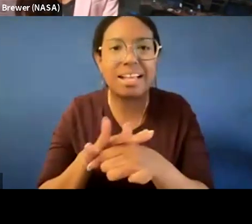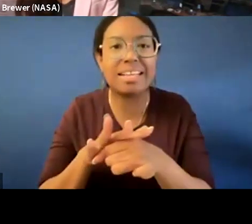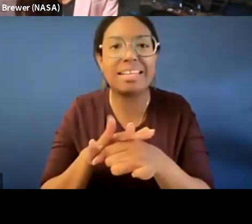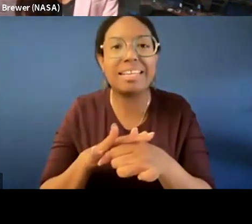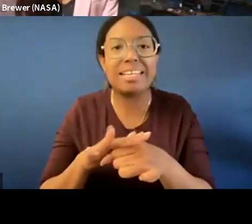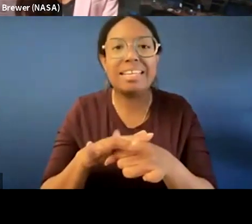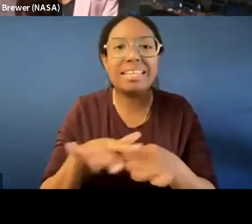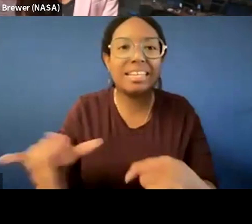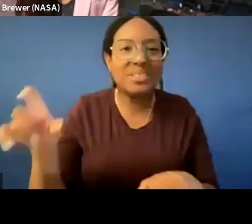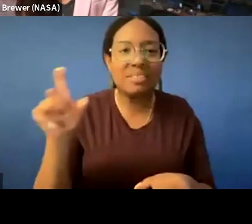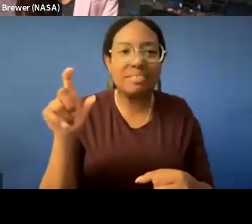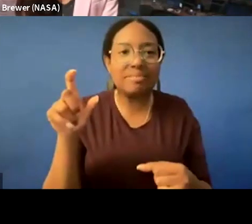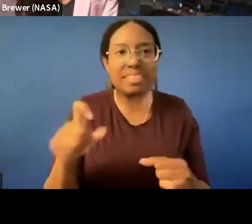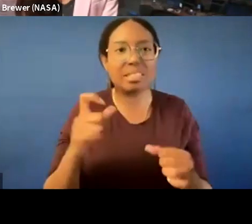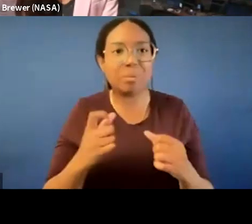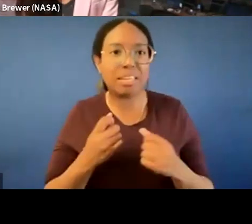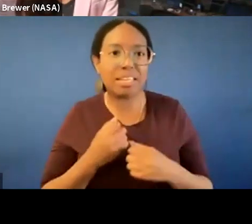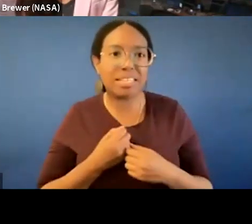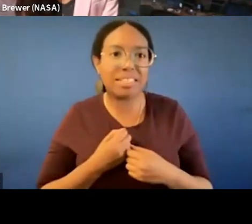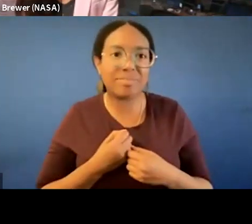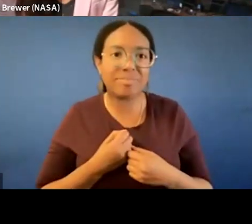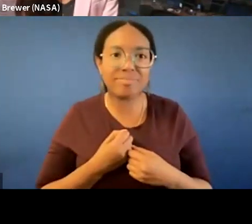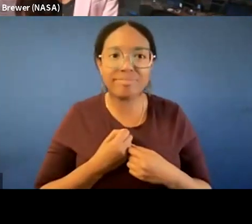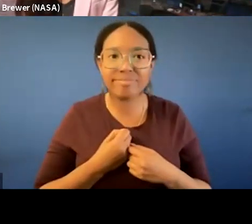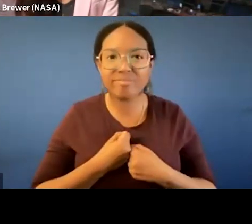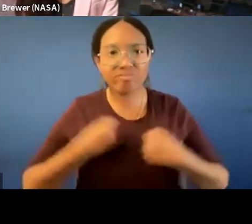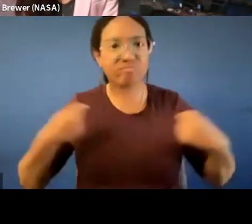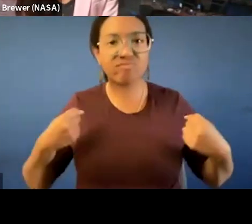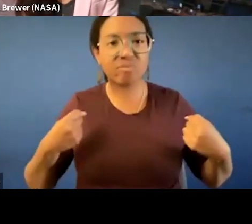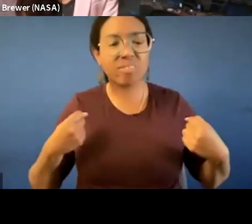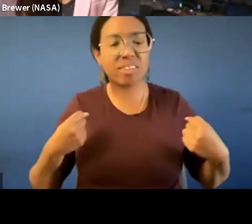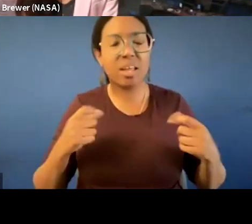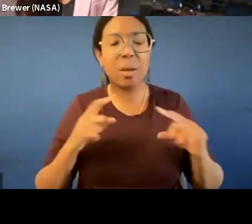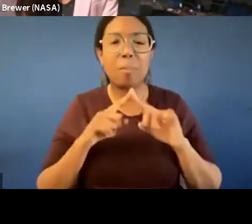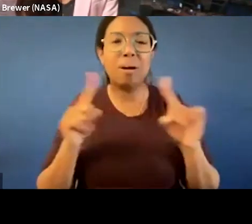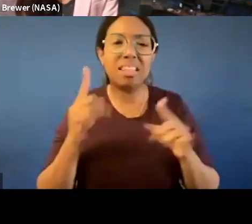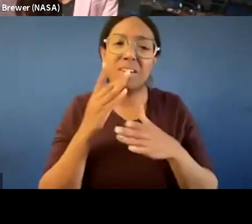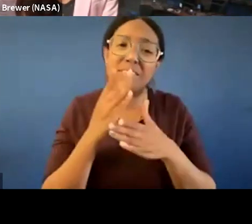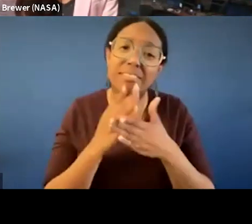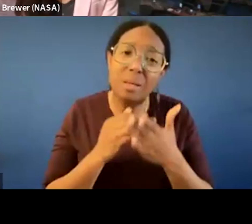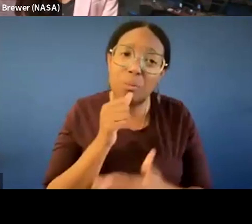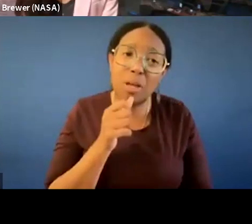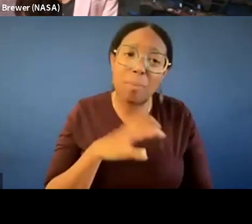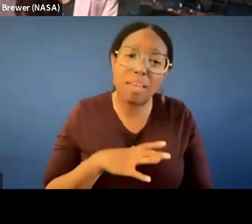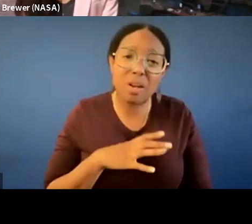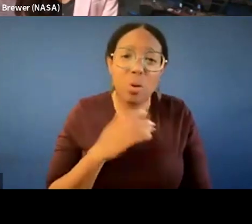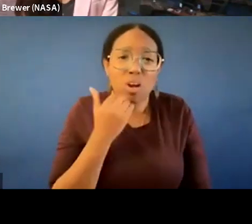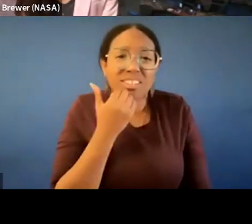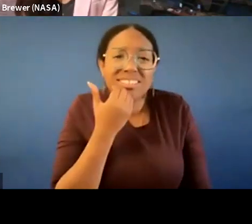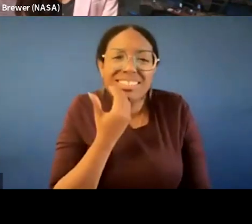you know, outgoing, but have girls that are shy and that need to have maybe that little encouragement.